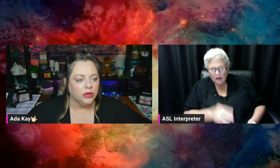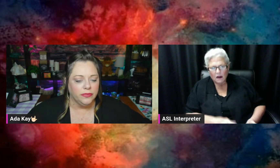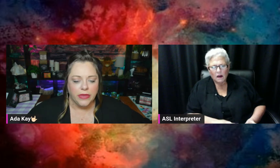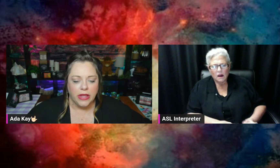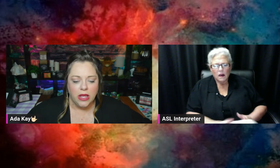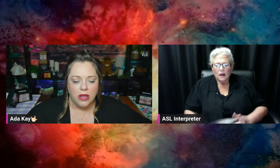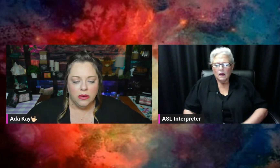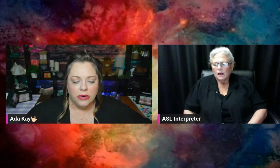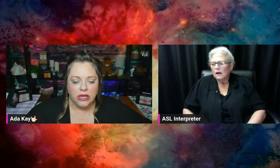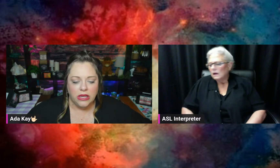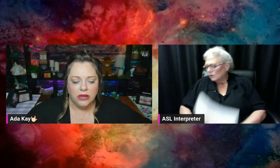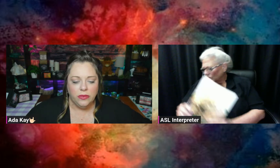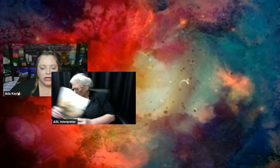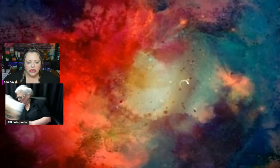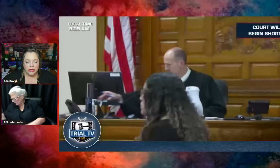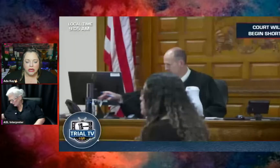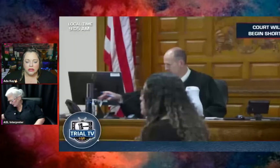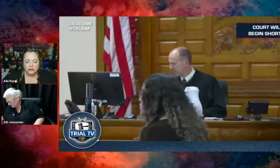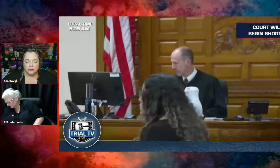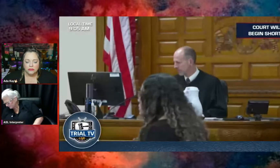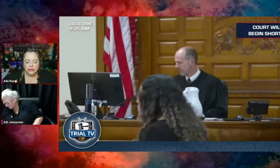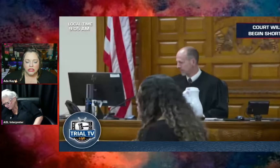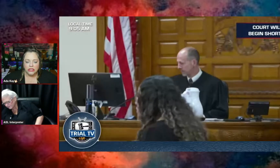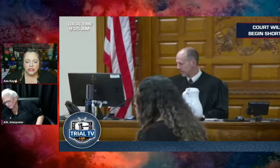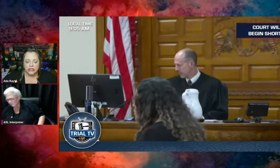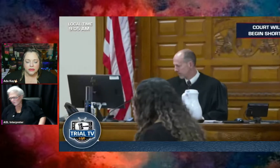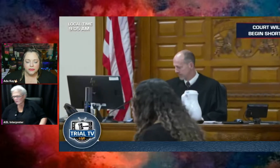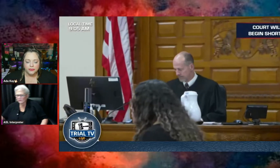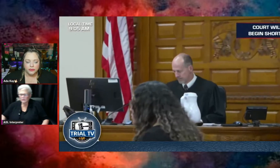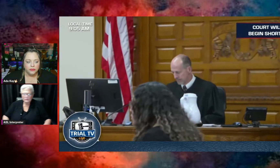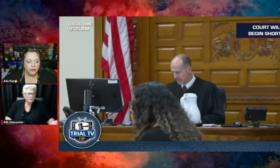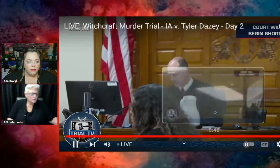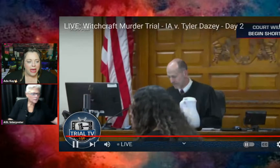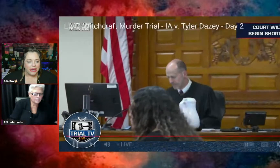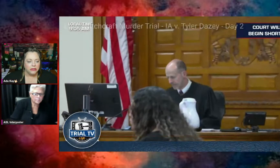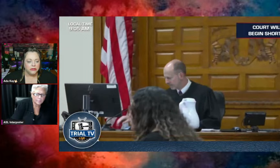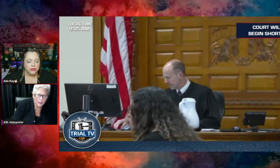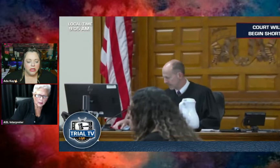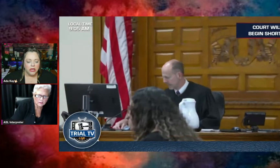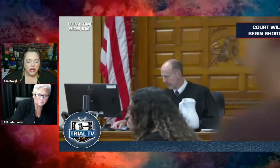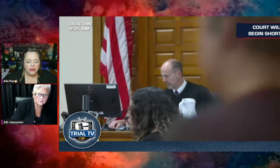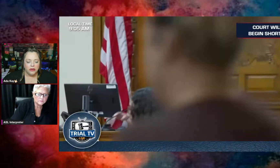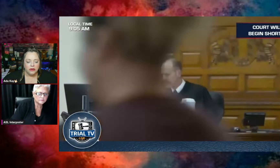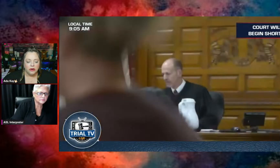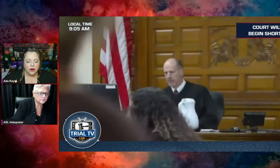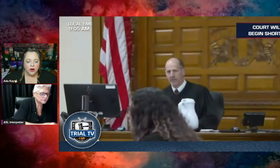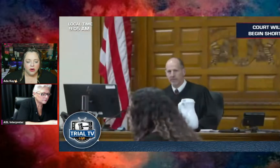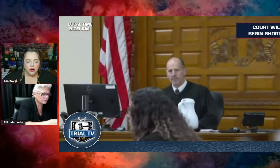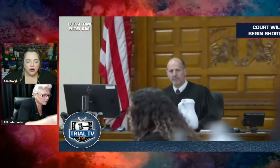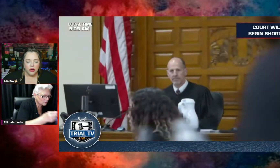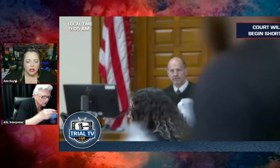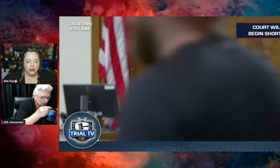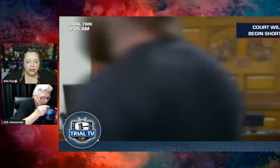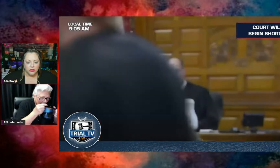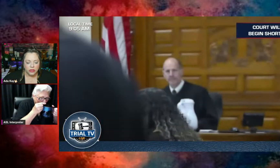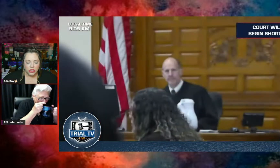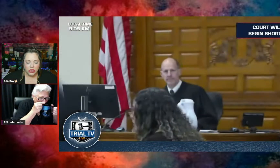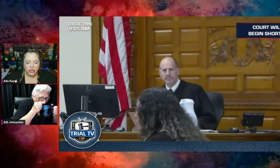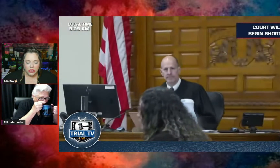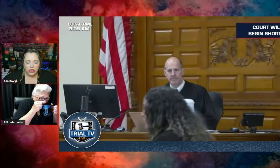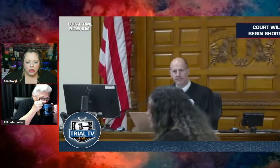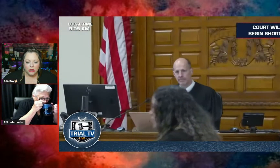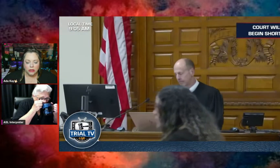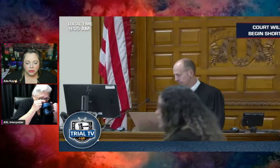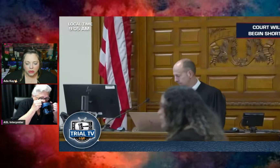got court. But anyway, it is bad. And there are